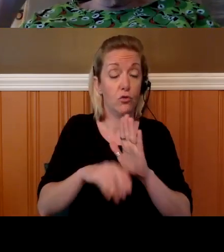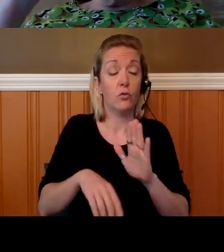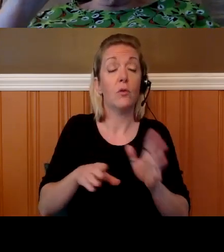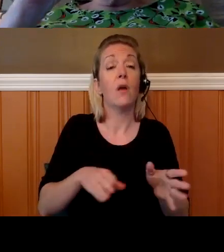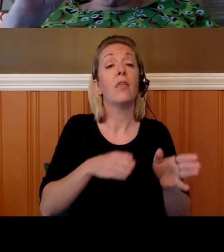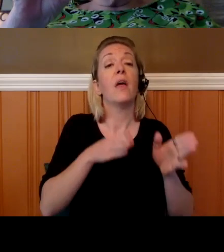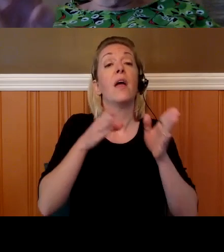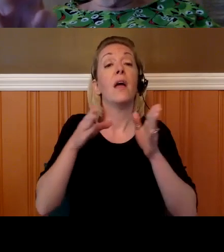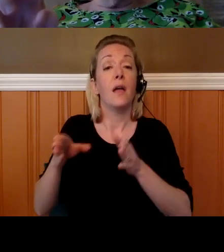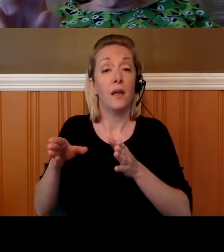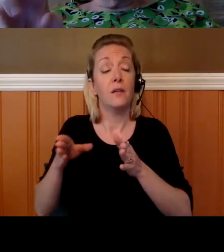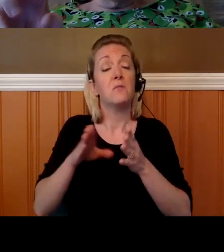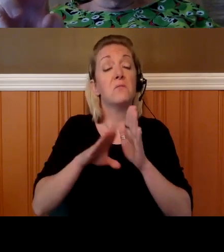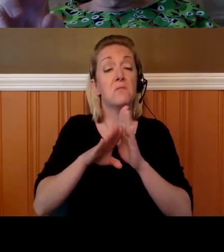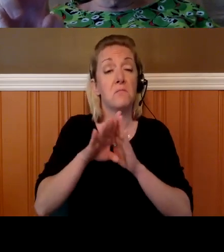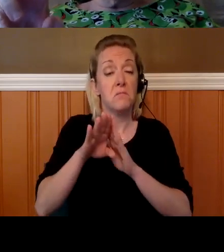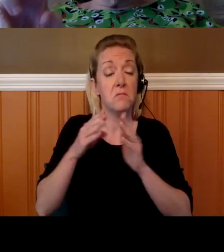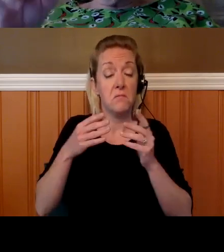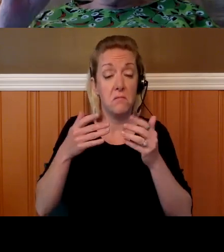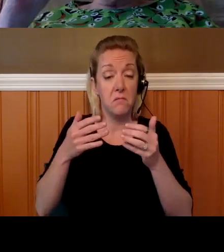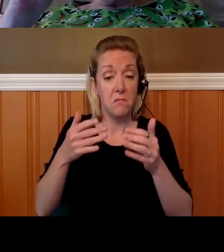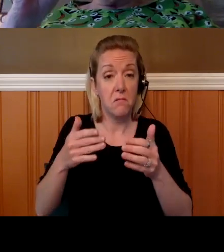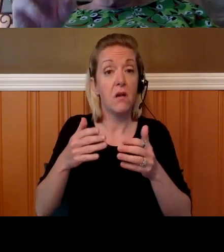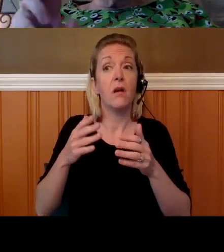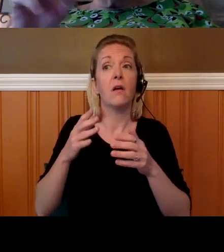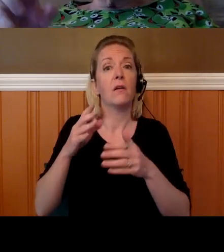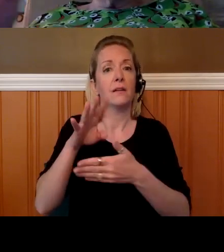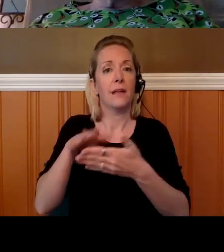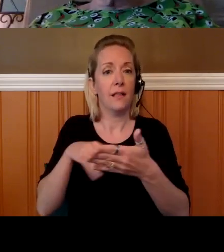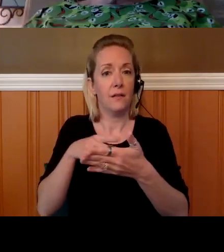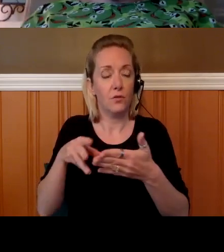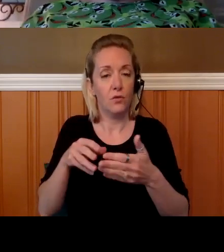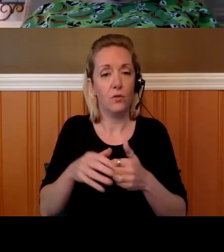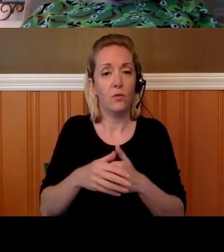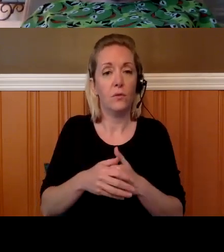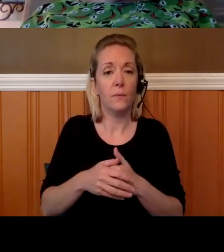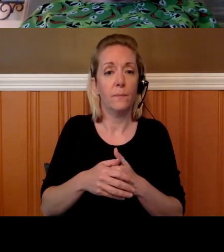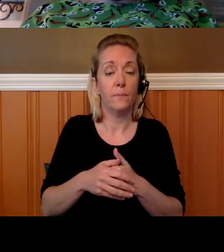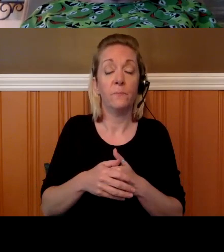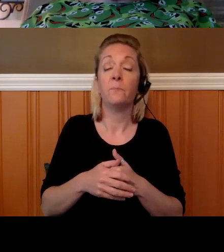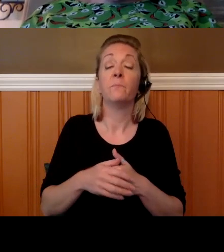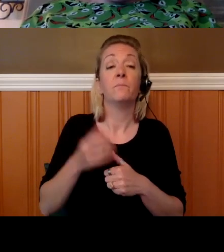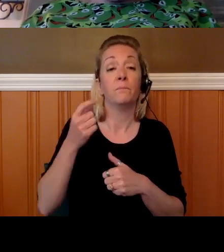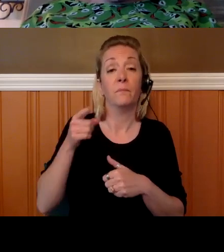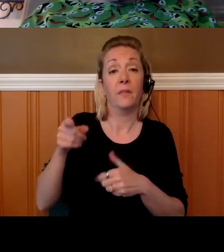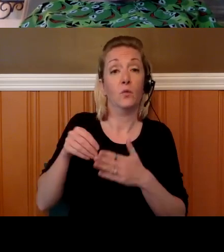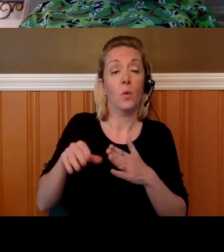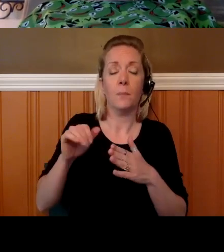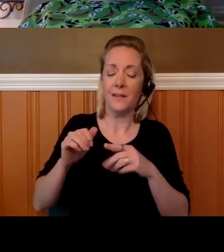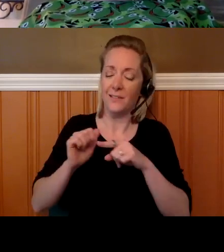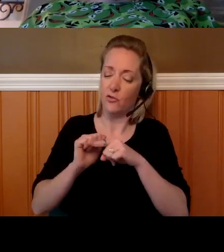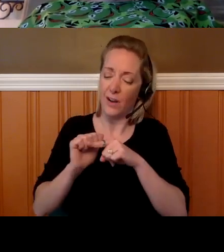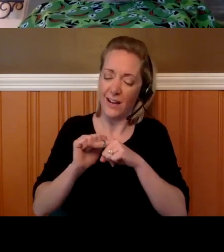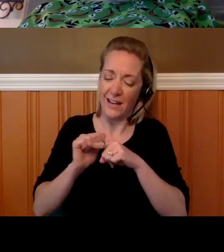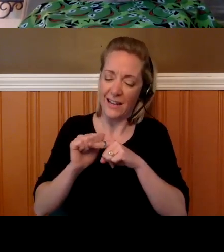some picture symbols. Every one of Marin's picture symbols have to be taught, but once she learns what